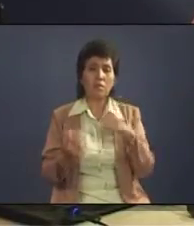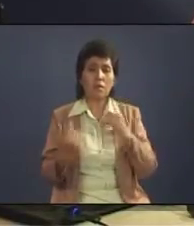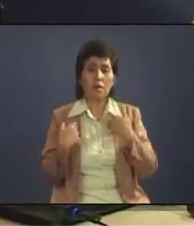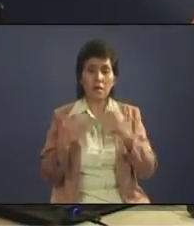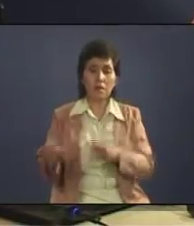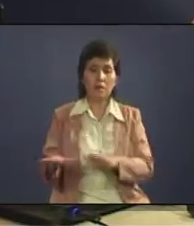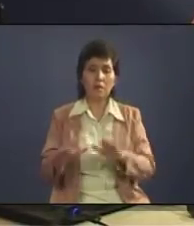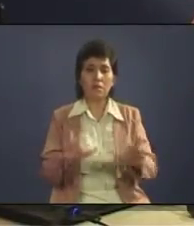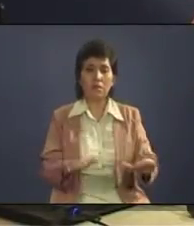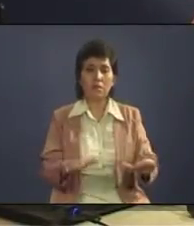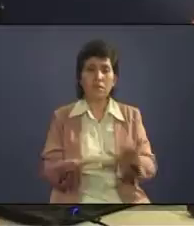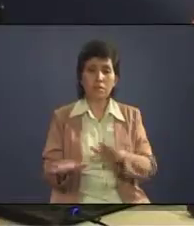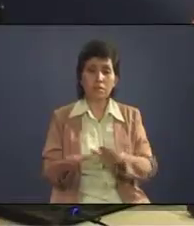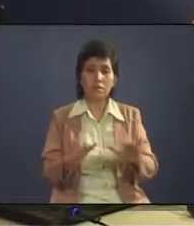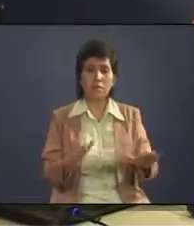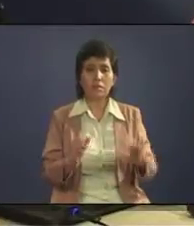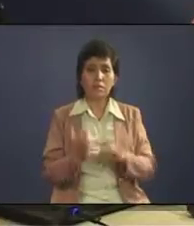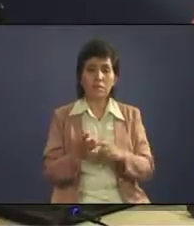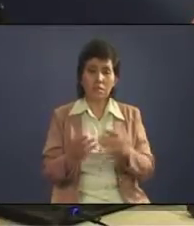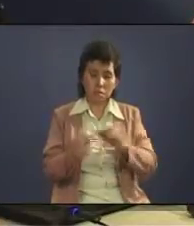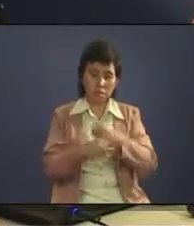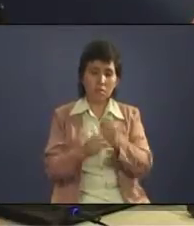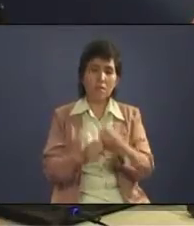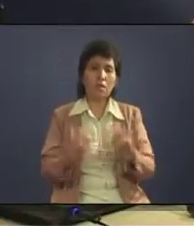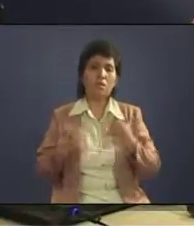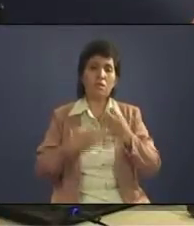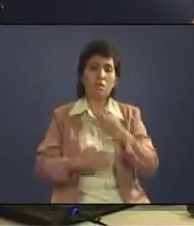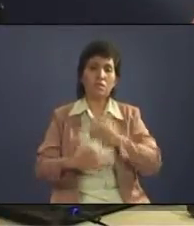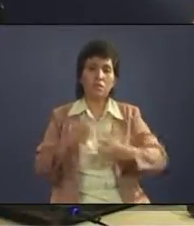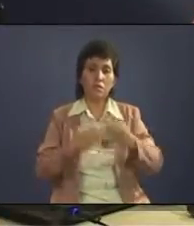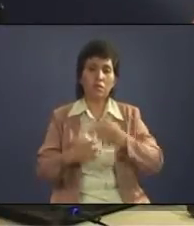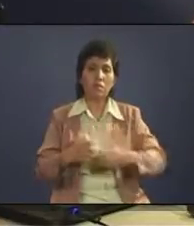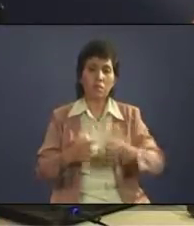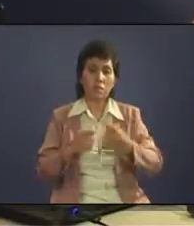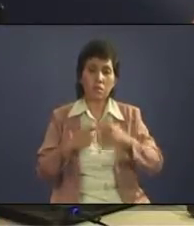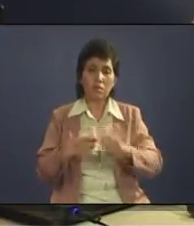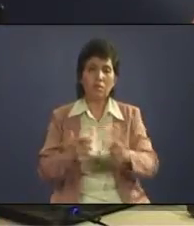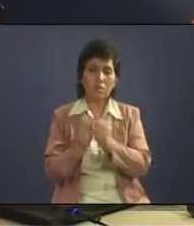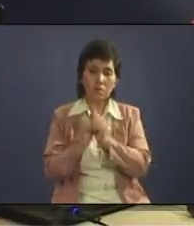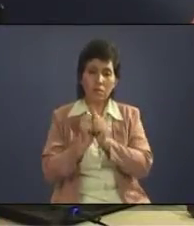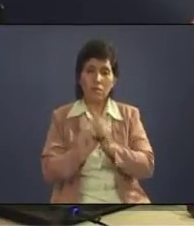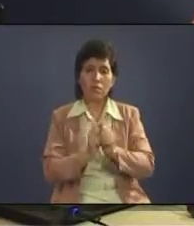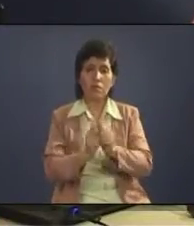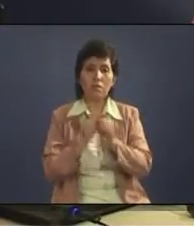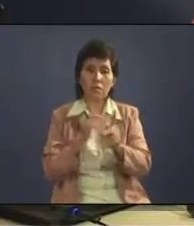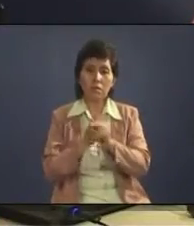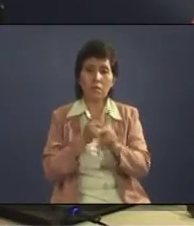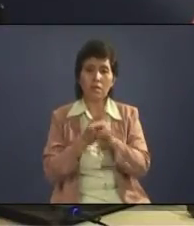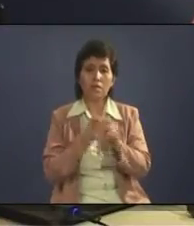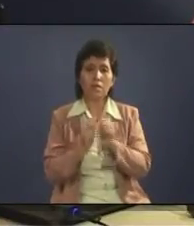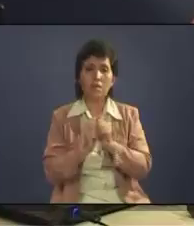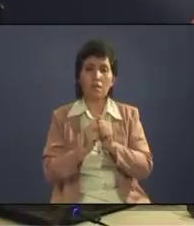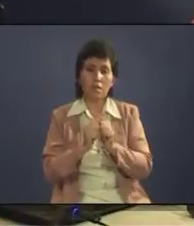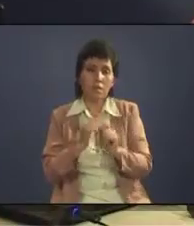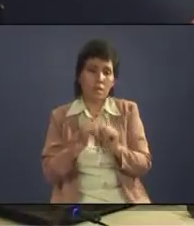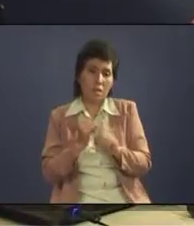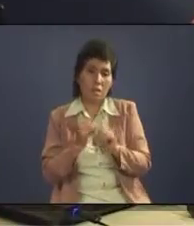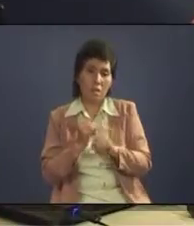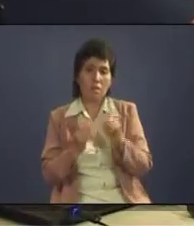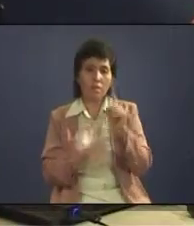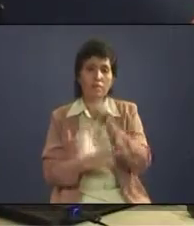child and the child brings me great joy, we have to keep this family together. That's why in the end of the day, you